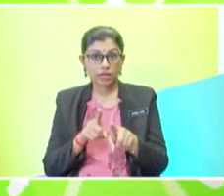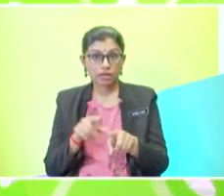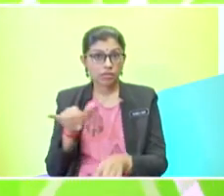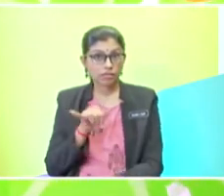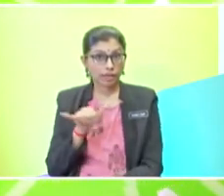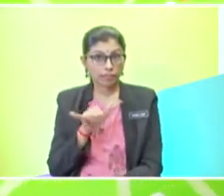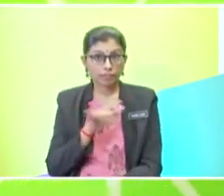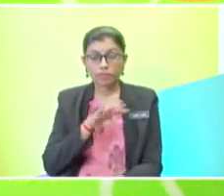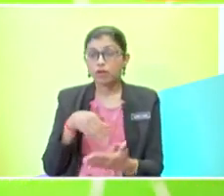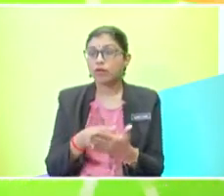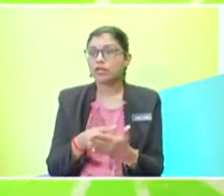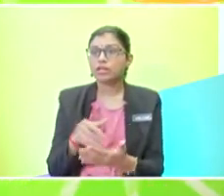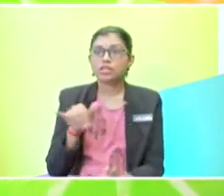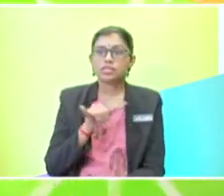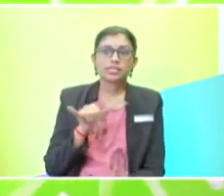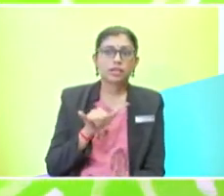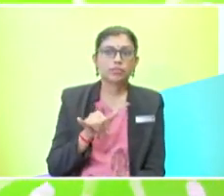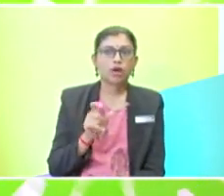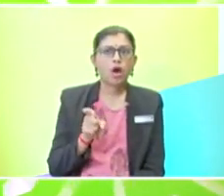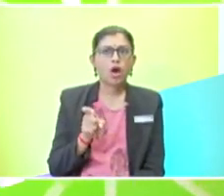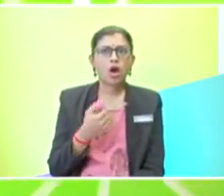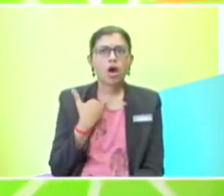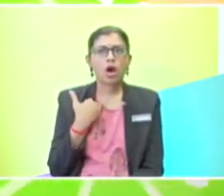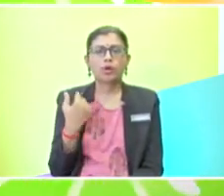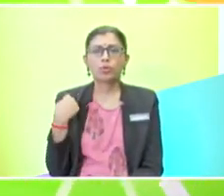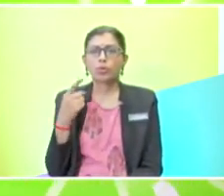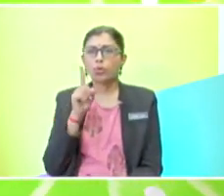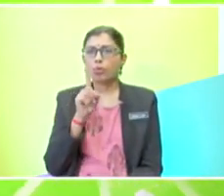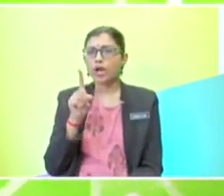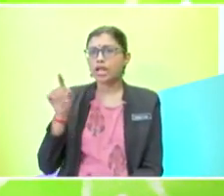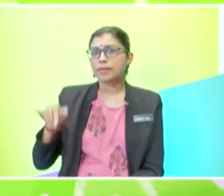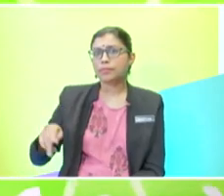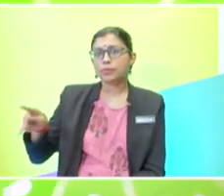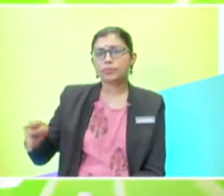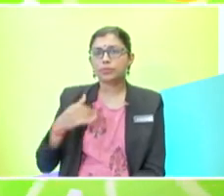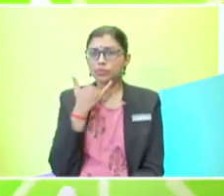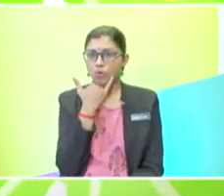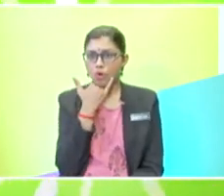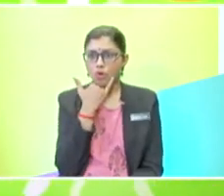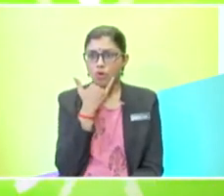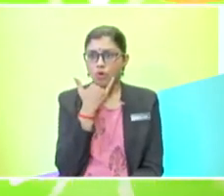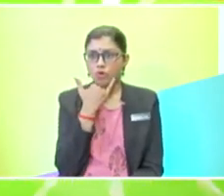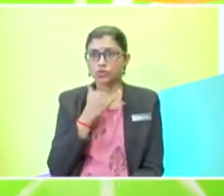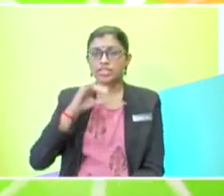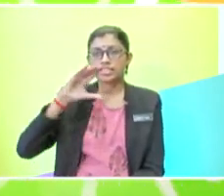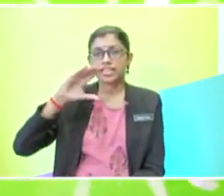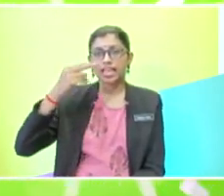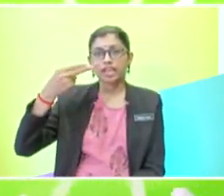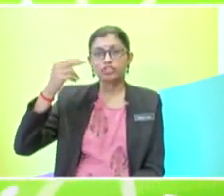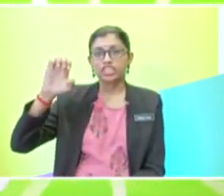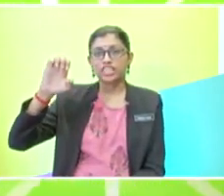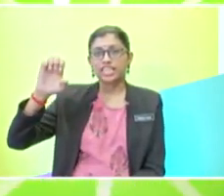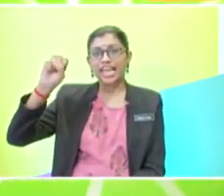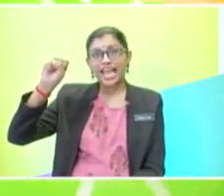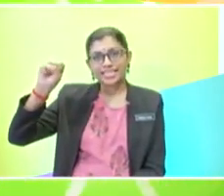okay. Ryan, how do you spell cheese? There's only one S in the cheese. Oh. Try to correct